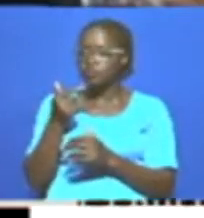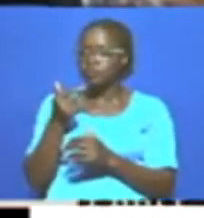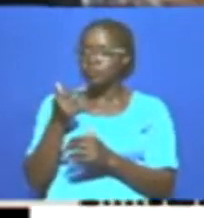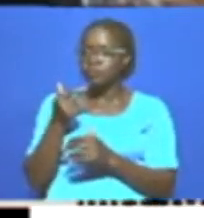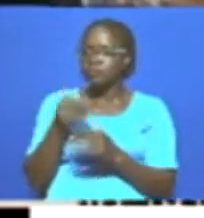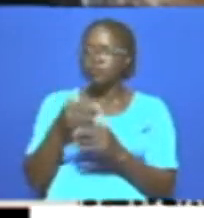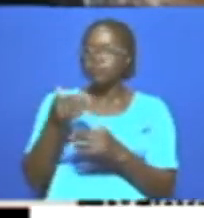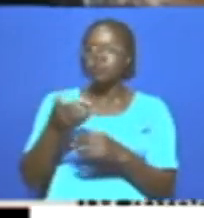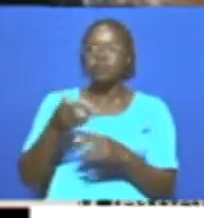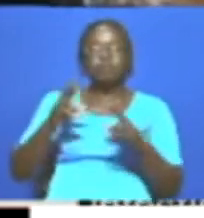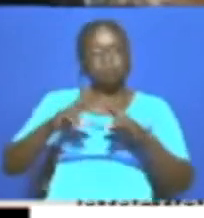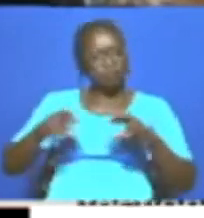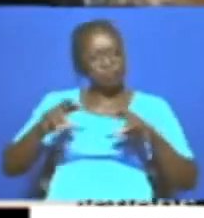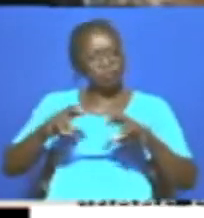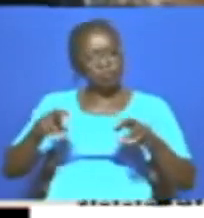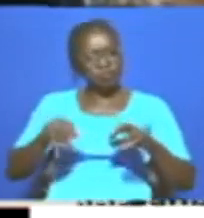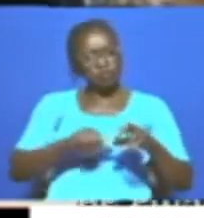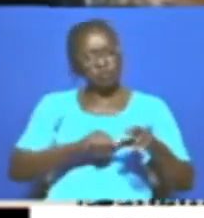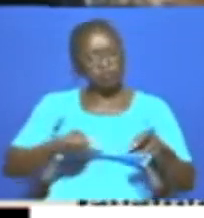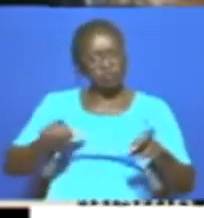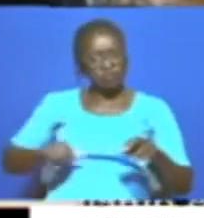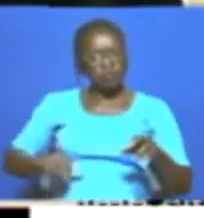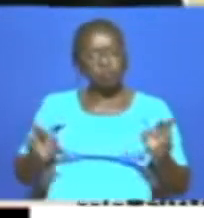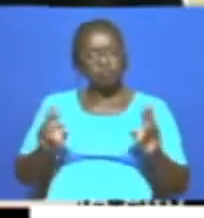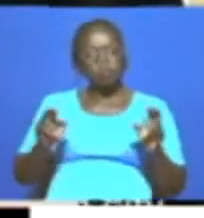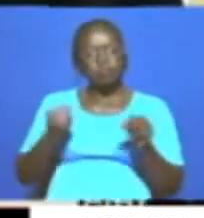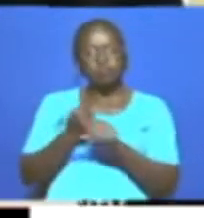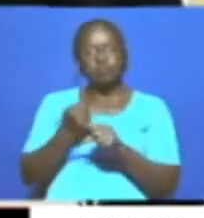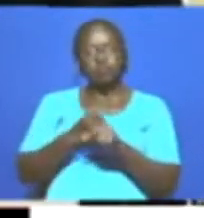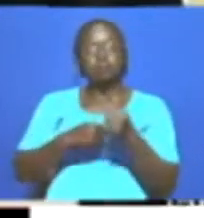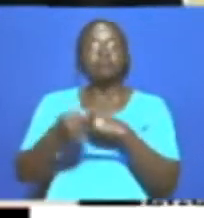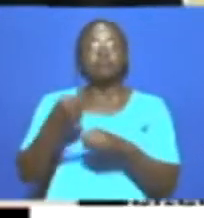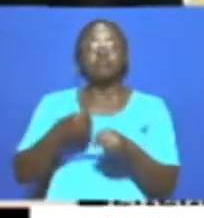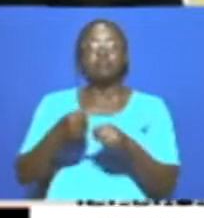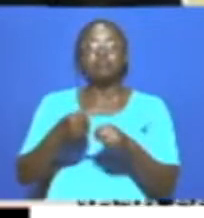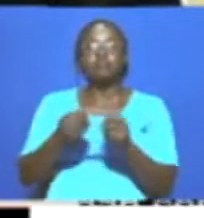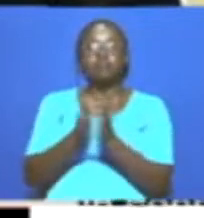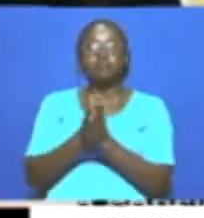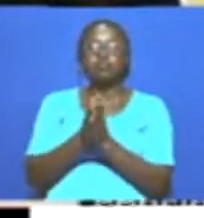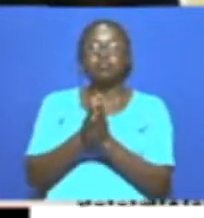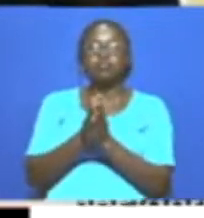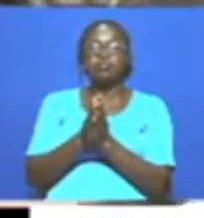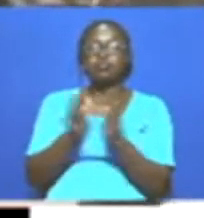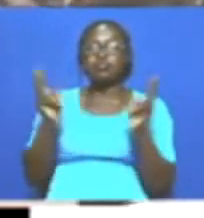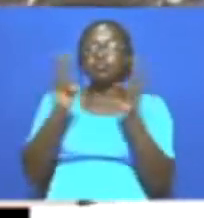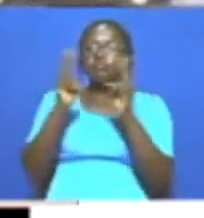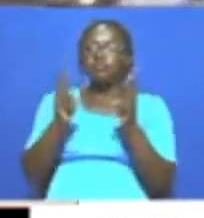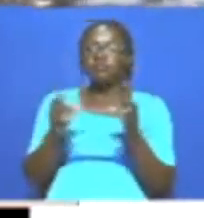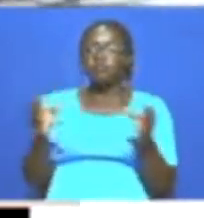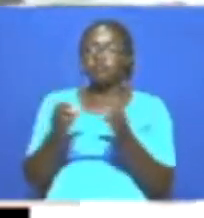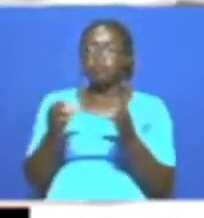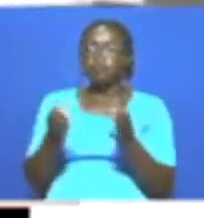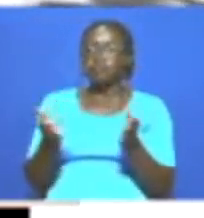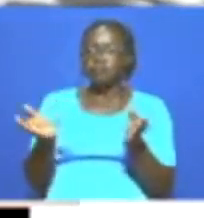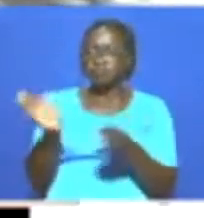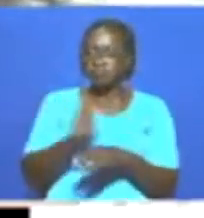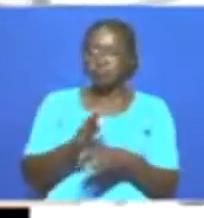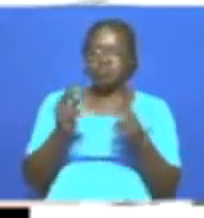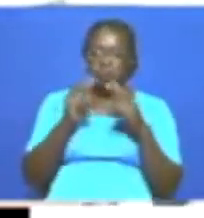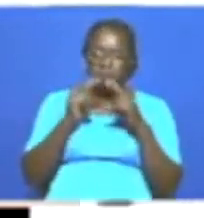own assessment, China is willing to work actively together with the international community to bring back peace in